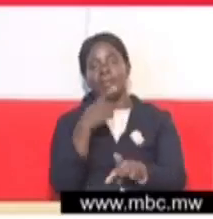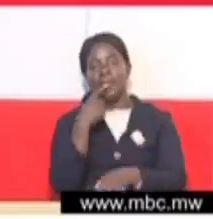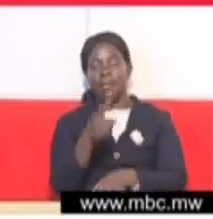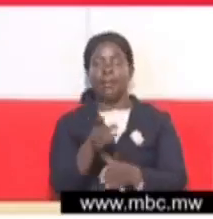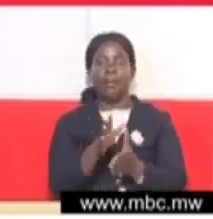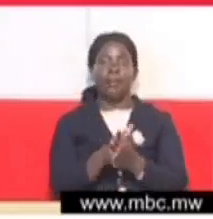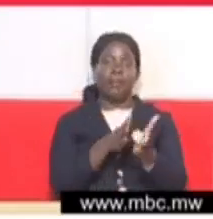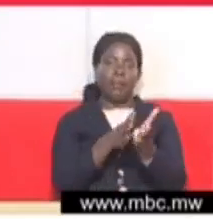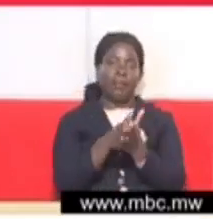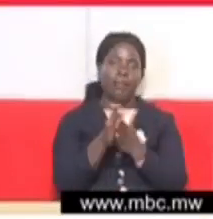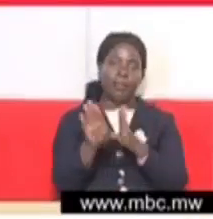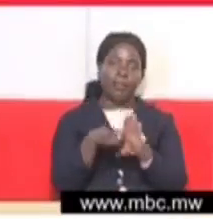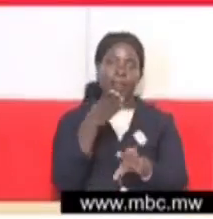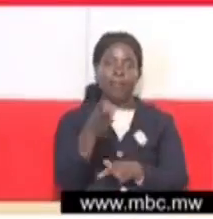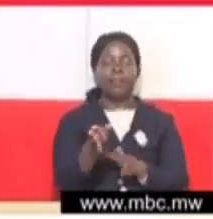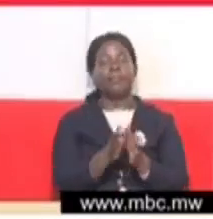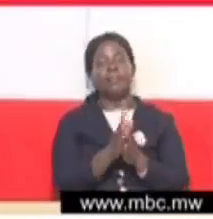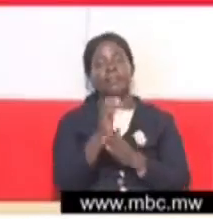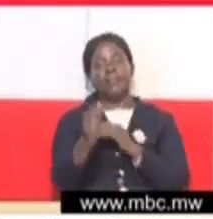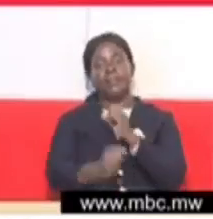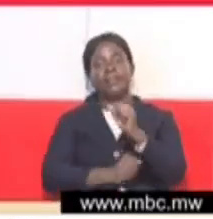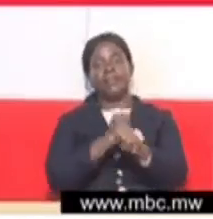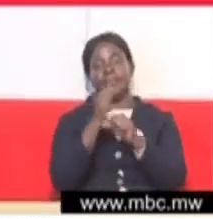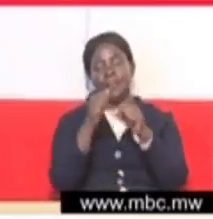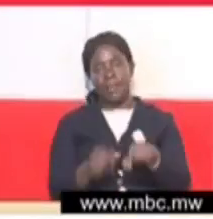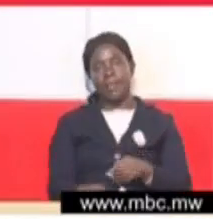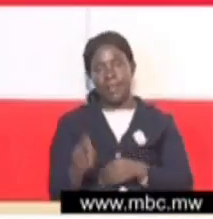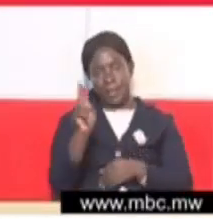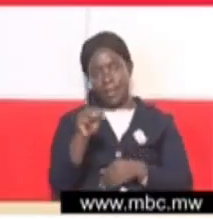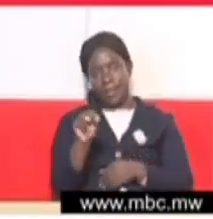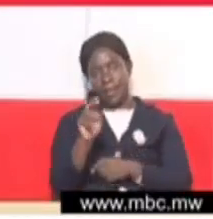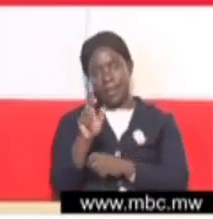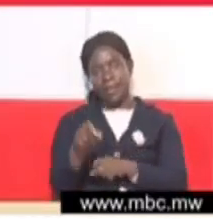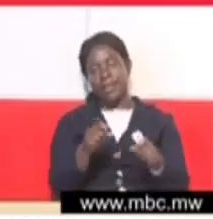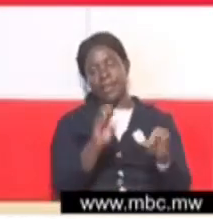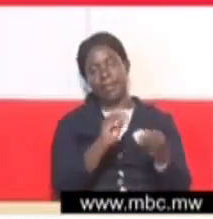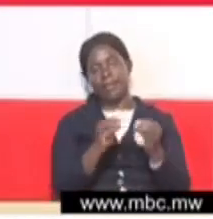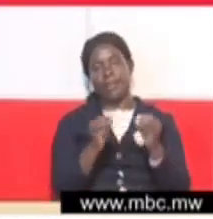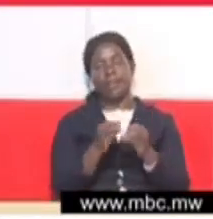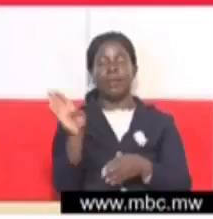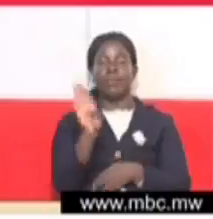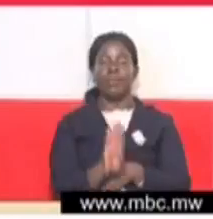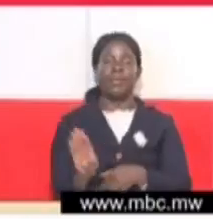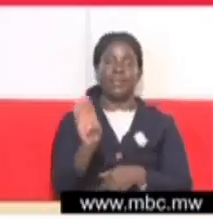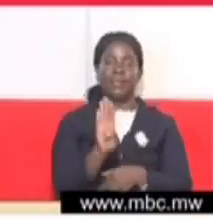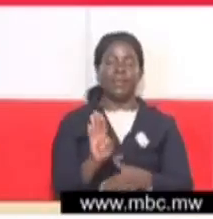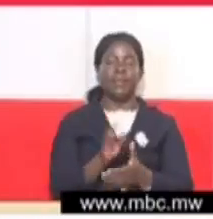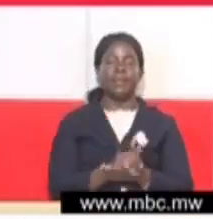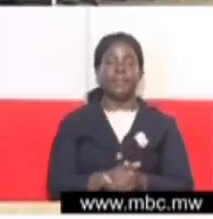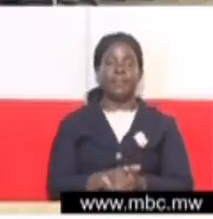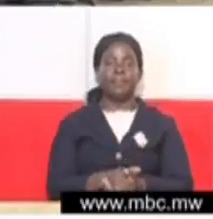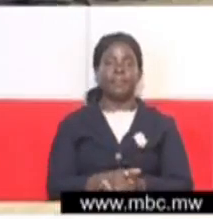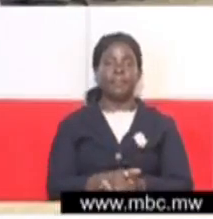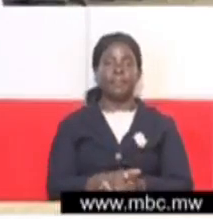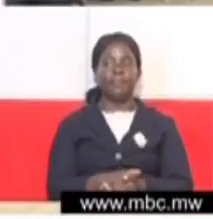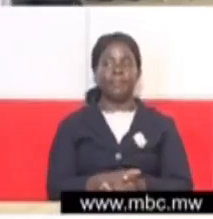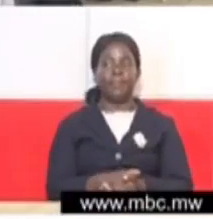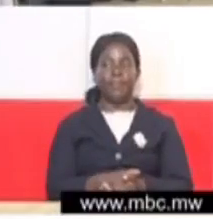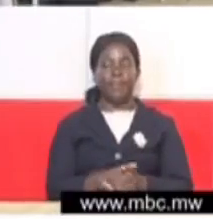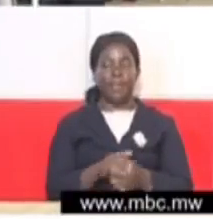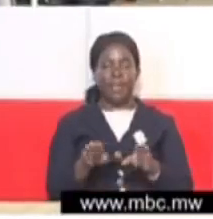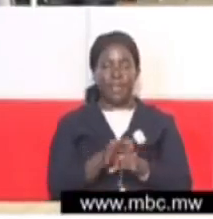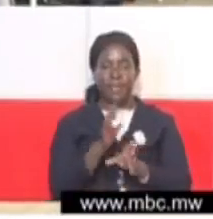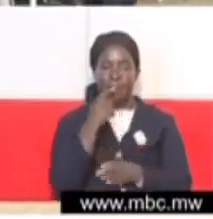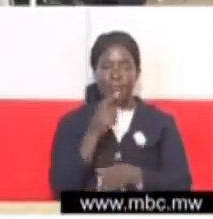made the remarks at the end of this year's National Agriculture Fair held in Blanda. Chisomo Break reports. Namangale said